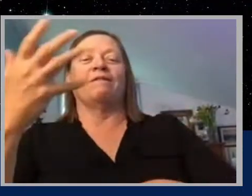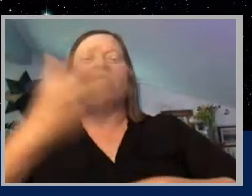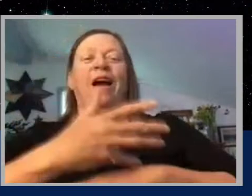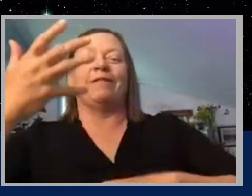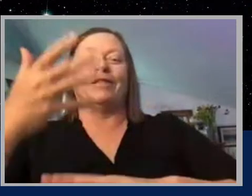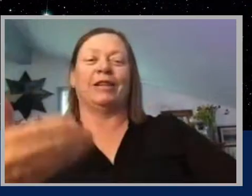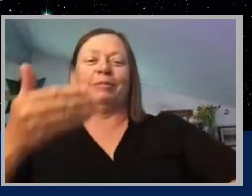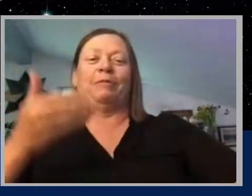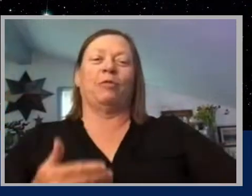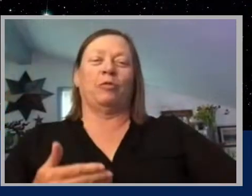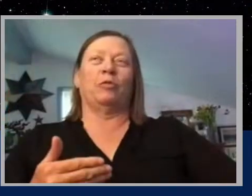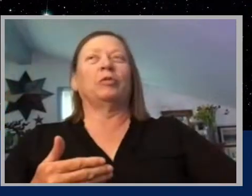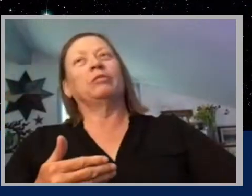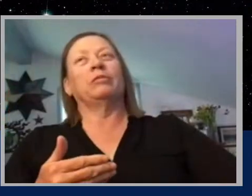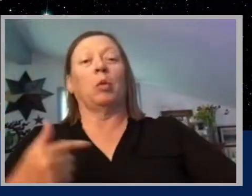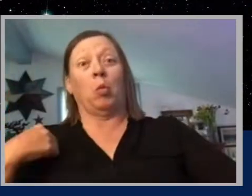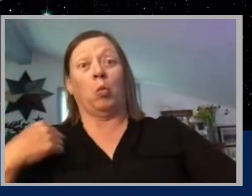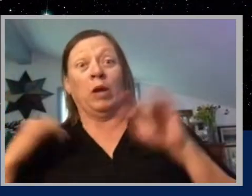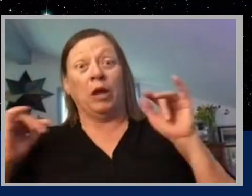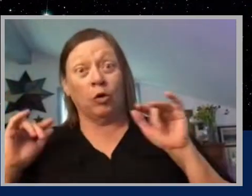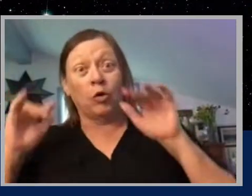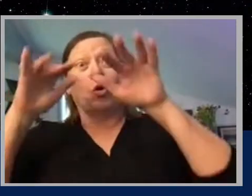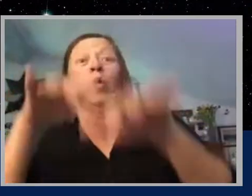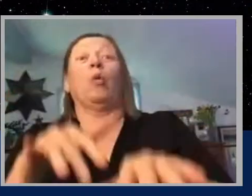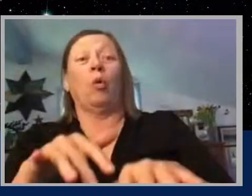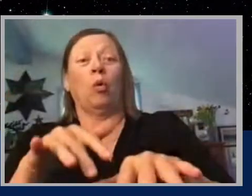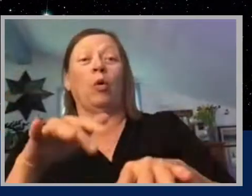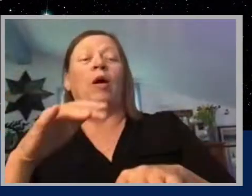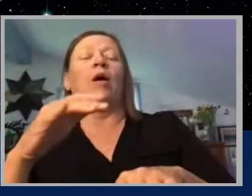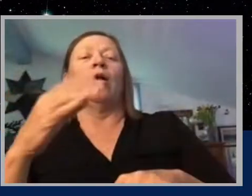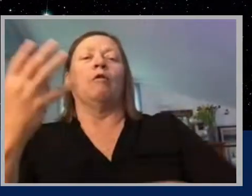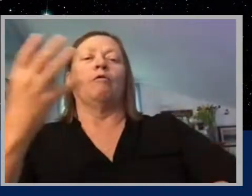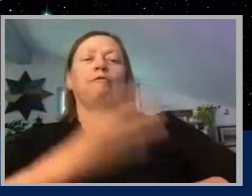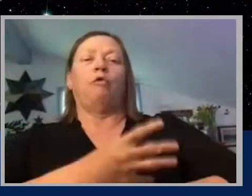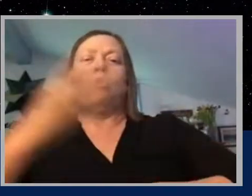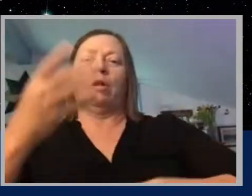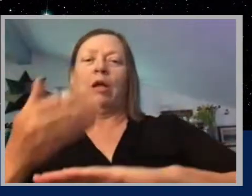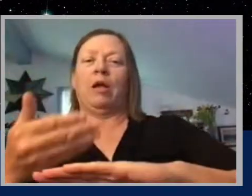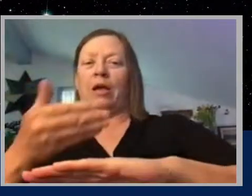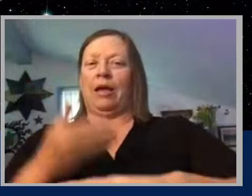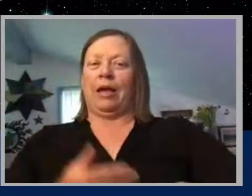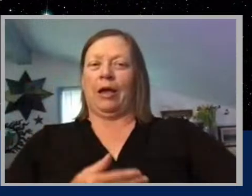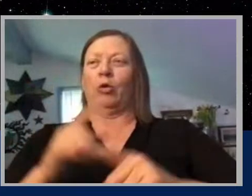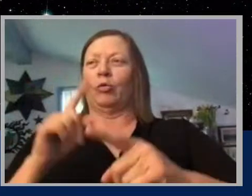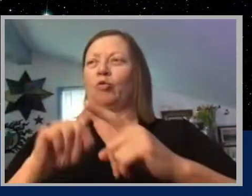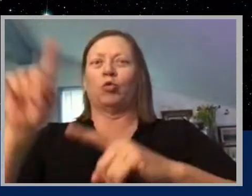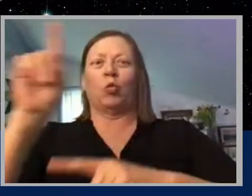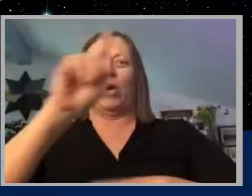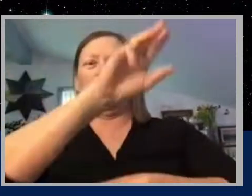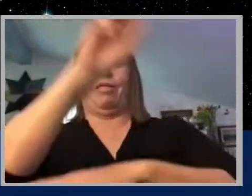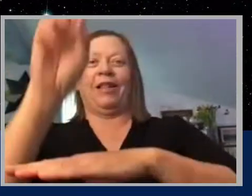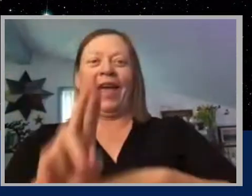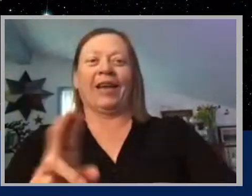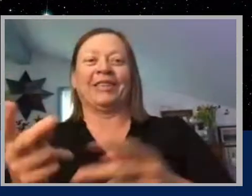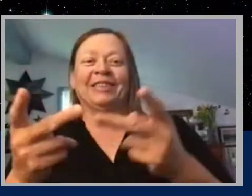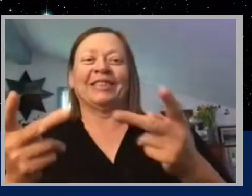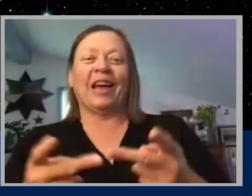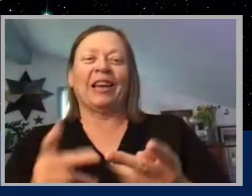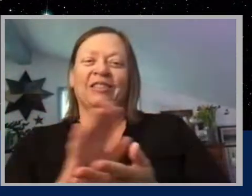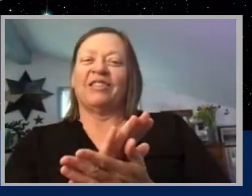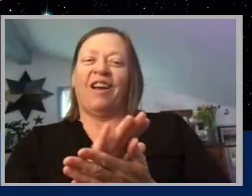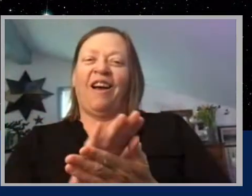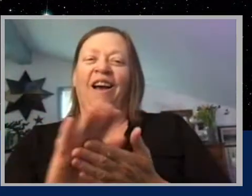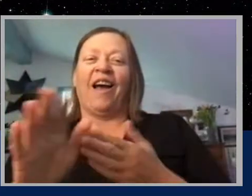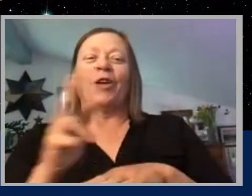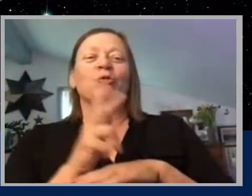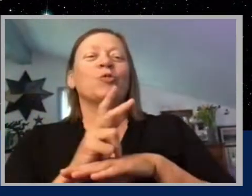We deployed about 4 days before to get to this landing site. So it's quite a nice cruise. The military definitely makes